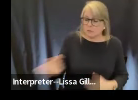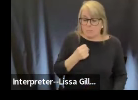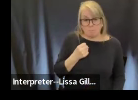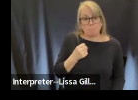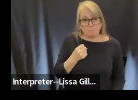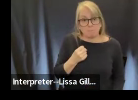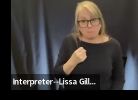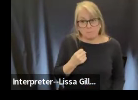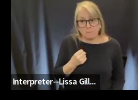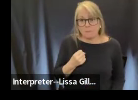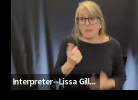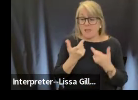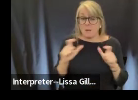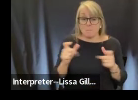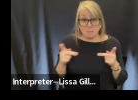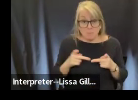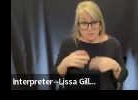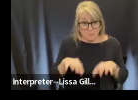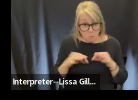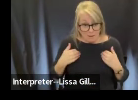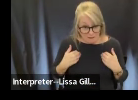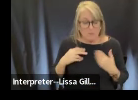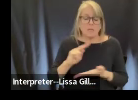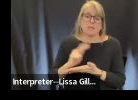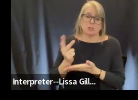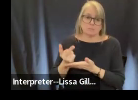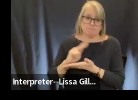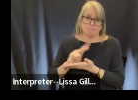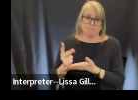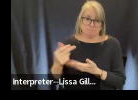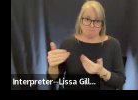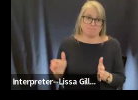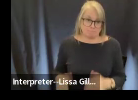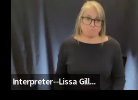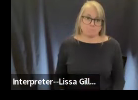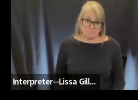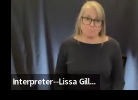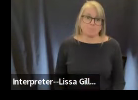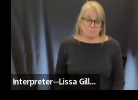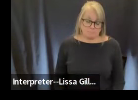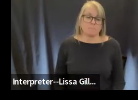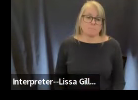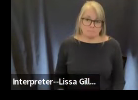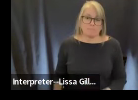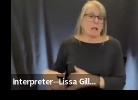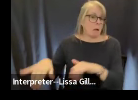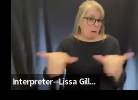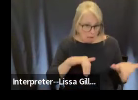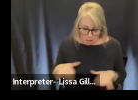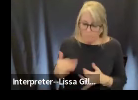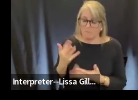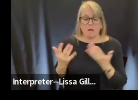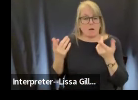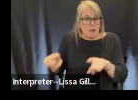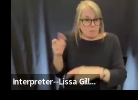one of the biggest places you want to have it is the kitchen. That's probably one of the most, common places for fires to occur,